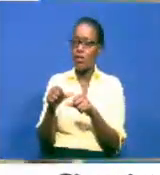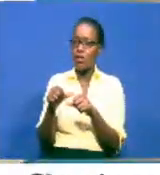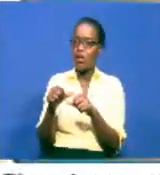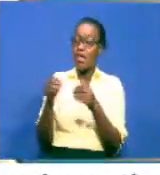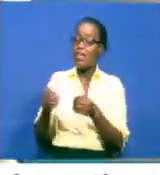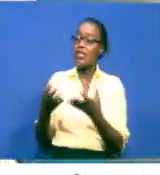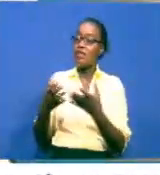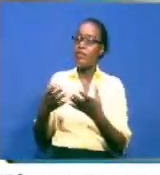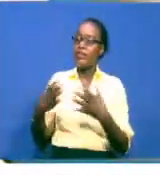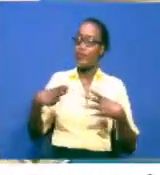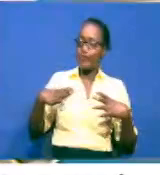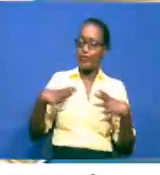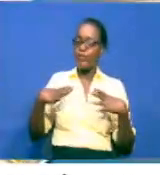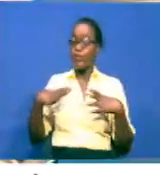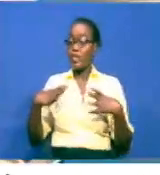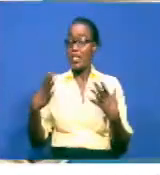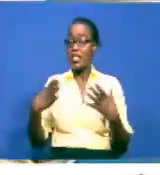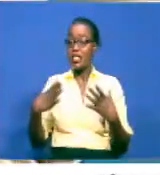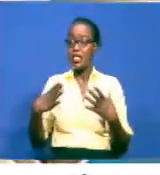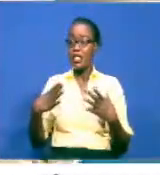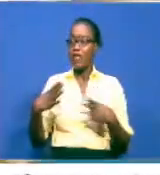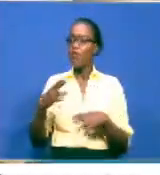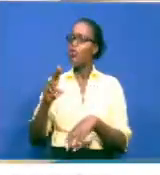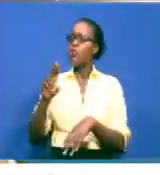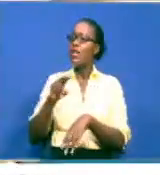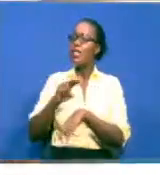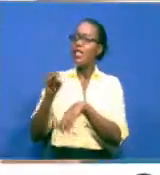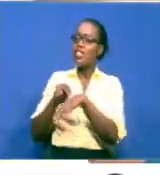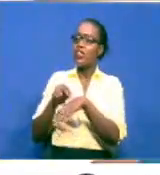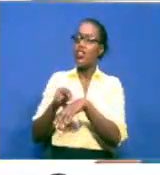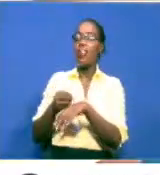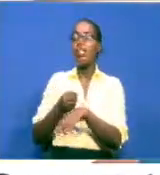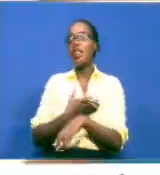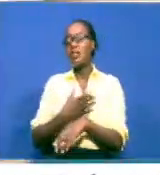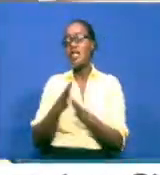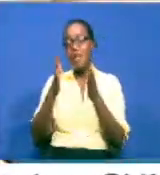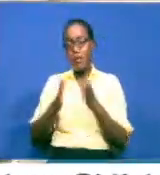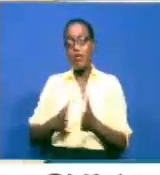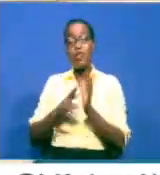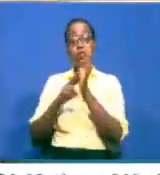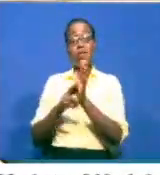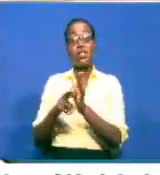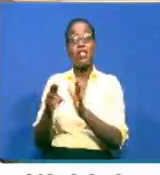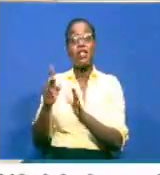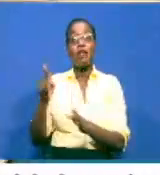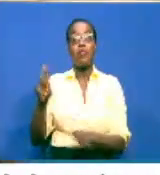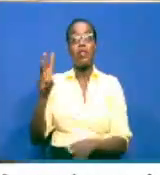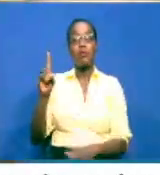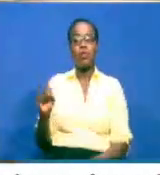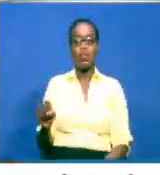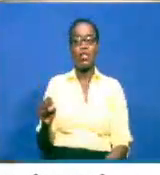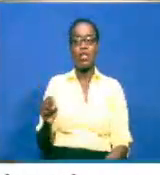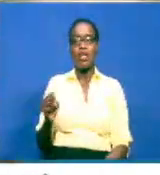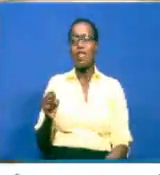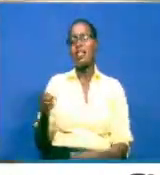delivering crutches and all that, many times I've even gone to the National Council as someone representing persons with disabilities, mm-hmm. telling them, why don't you give